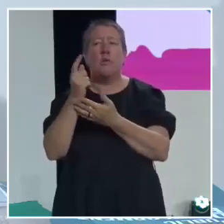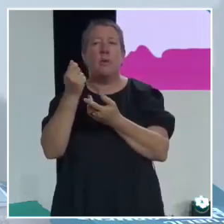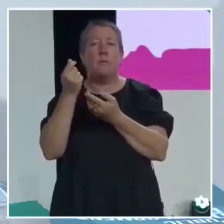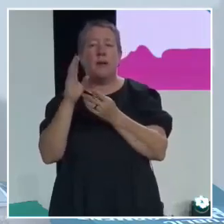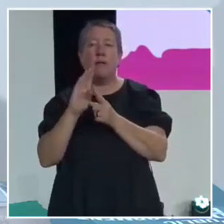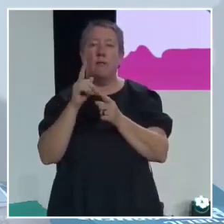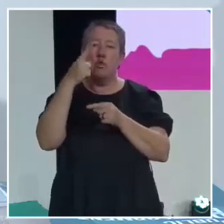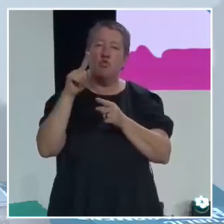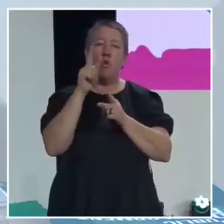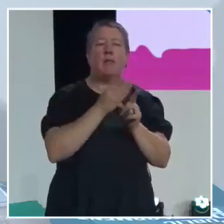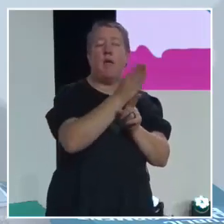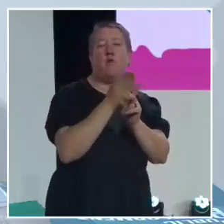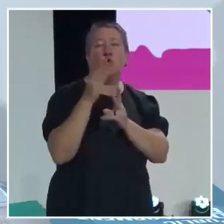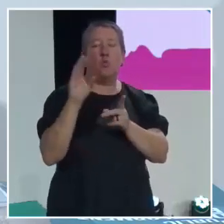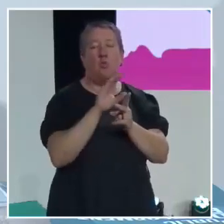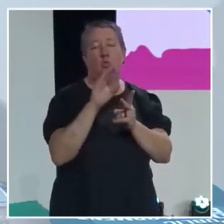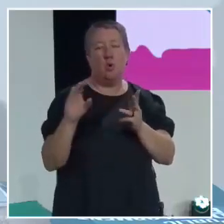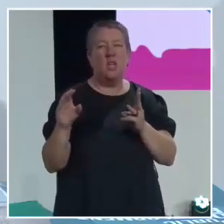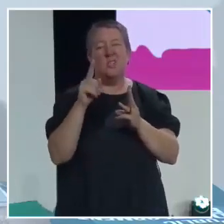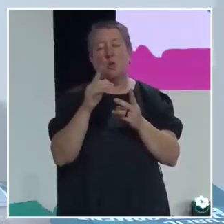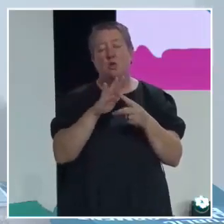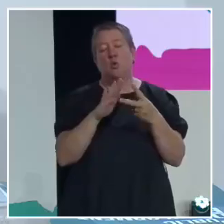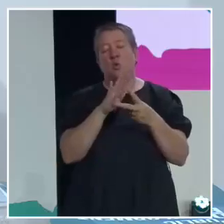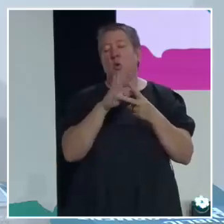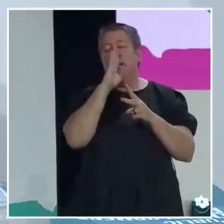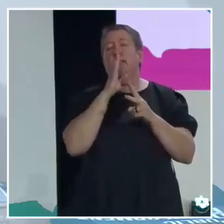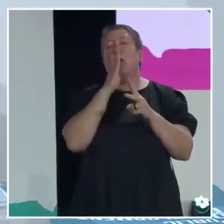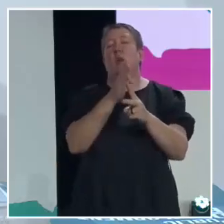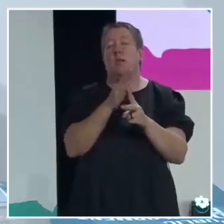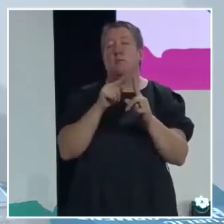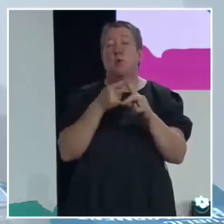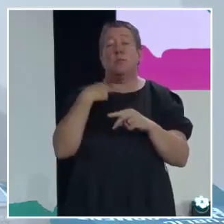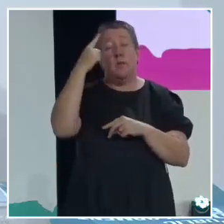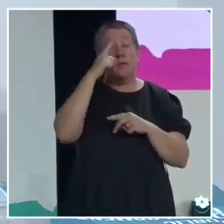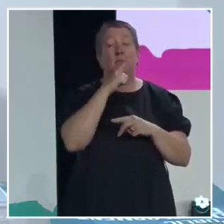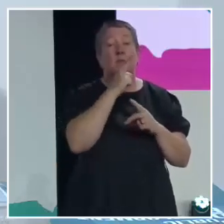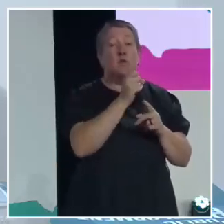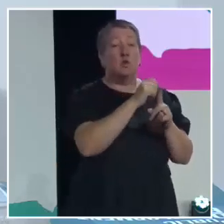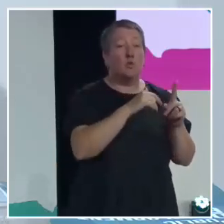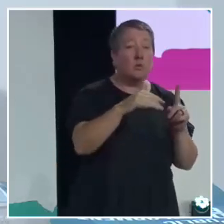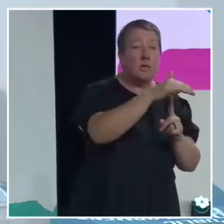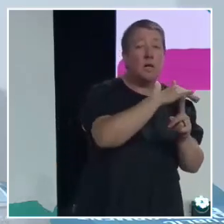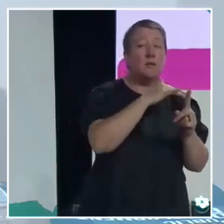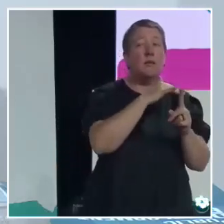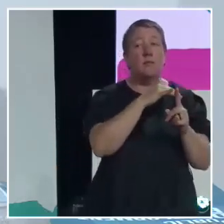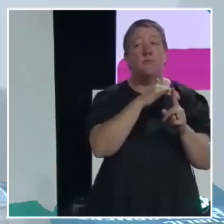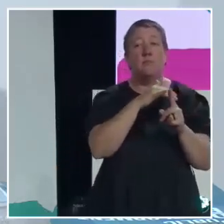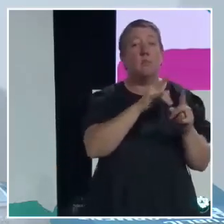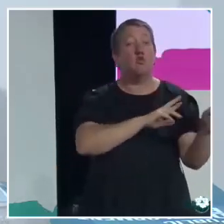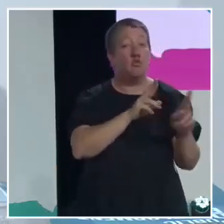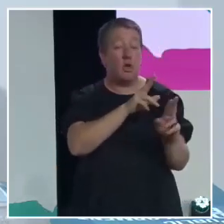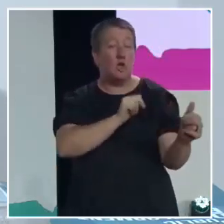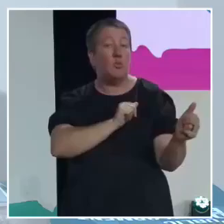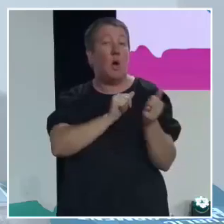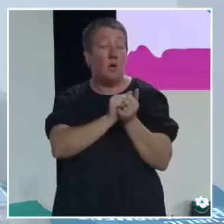would be the 2 very direct entry points. And I think civil society, and One Campaign in particular, is ready to partner with you to hold